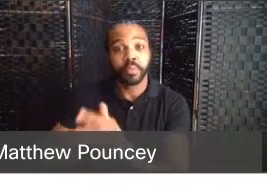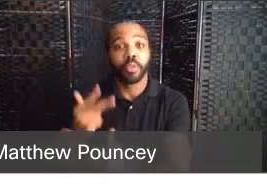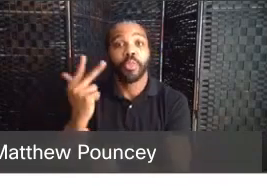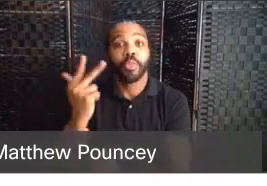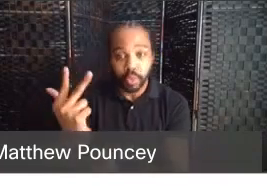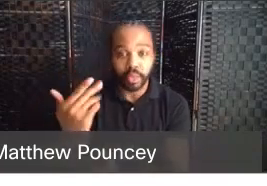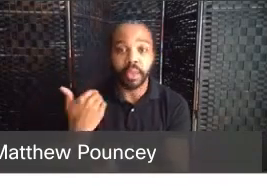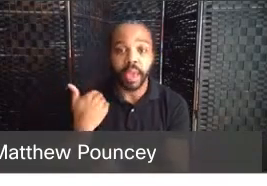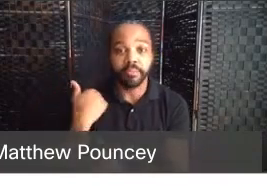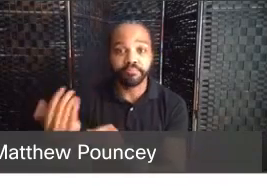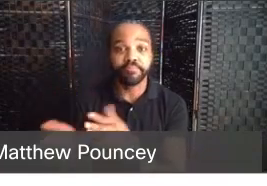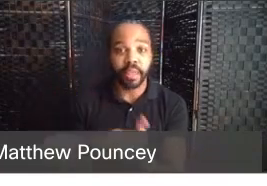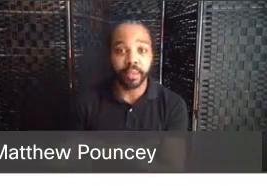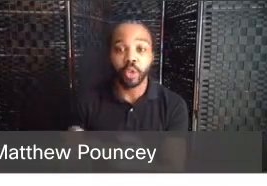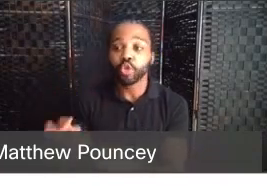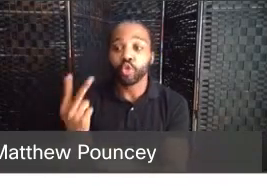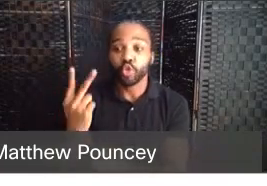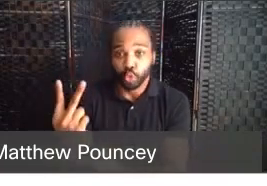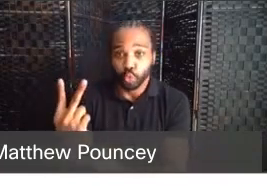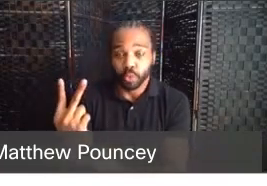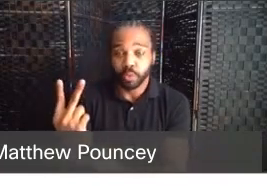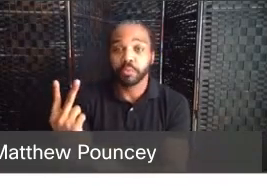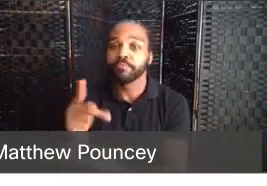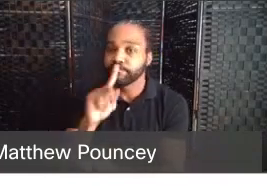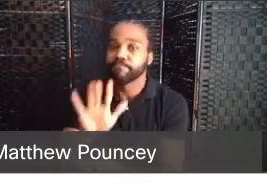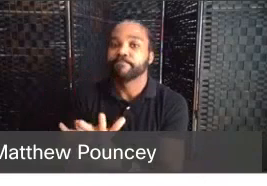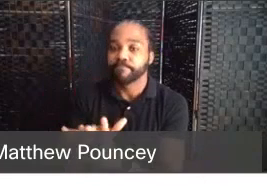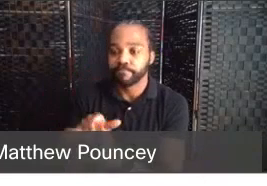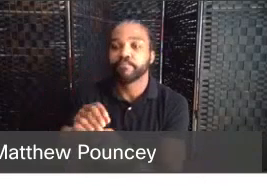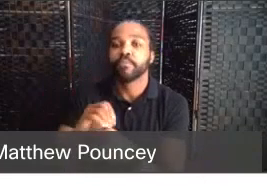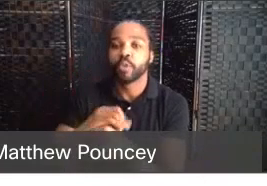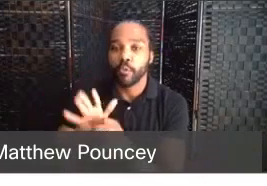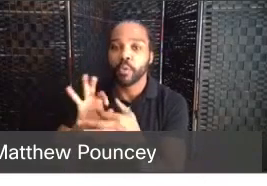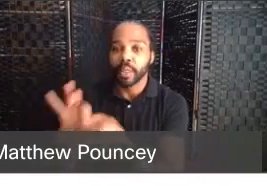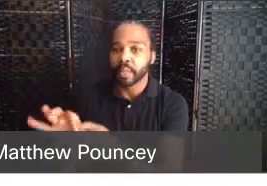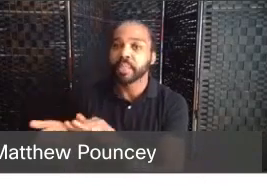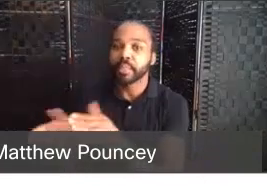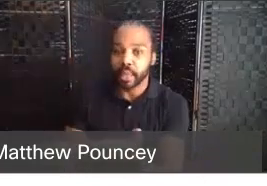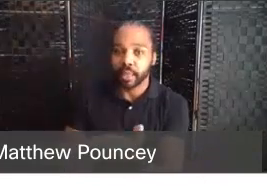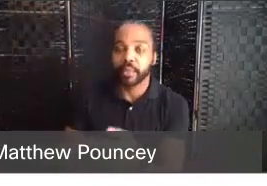subsequently died. 2 of those to date have been confirmed as COVID related, so that the